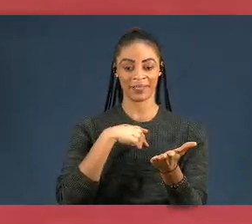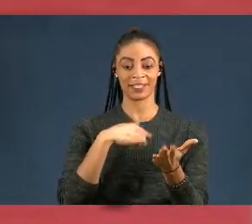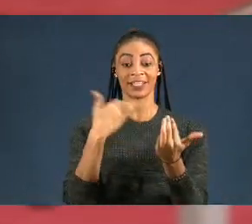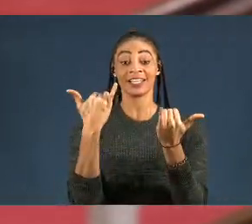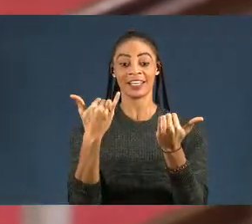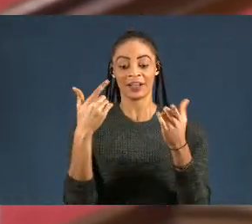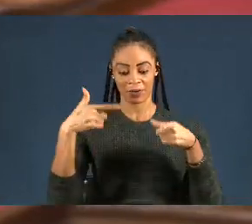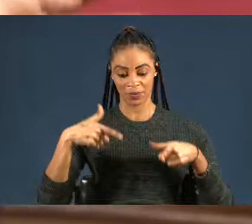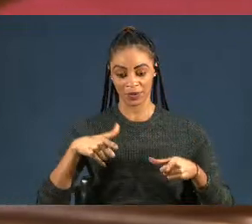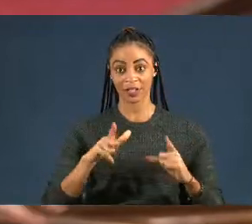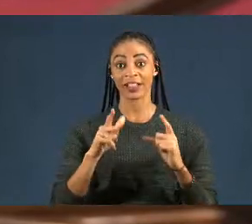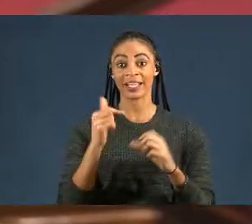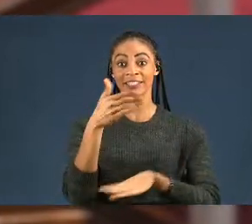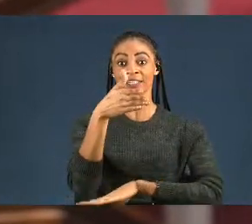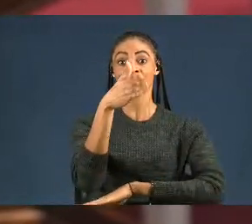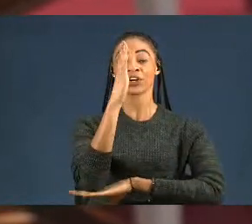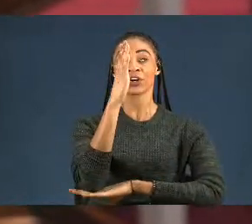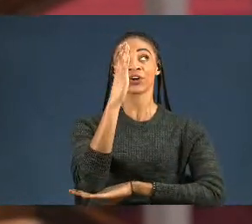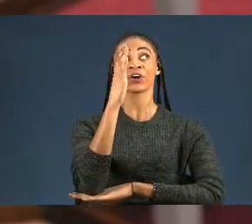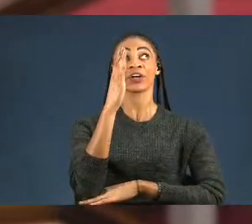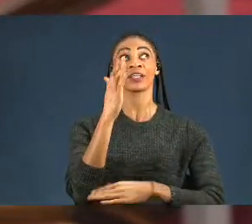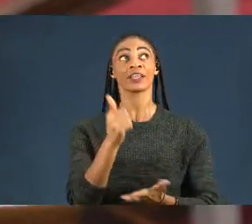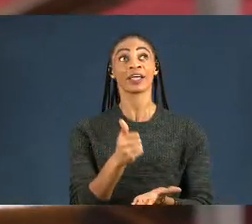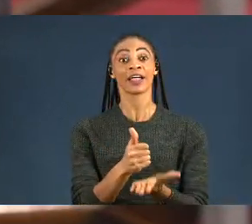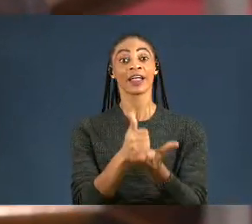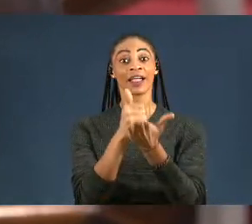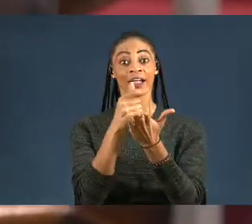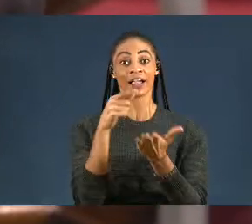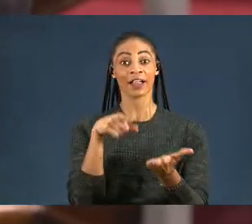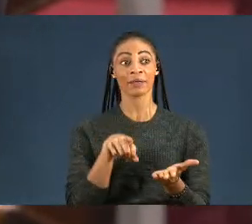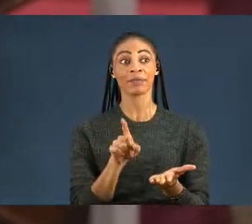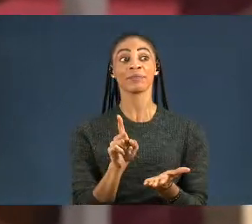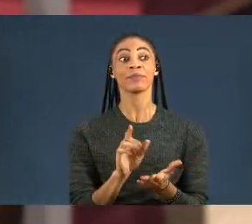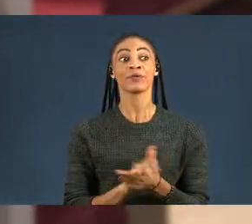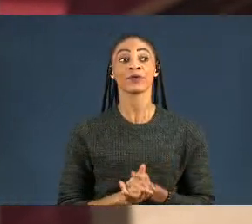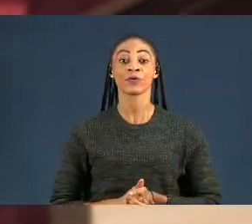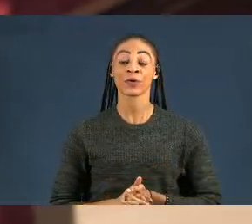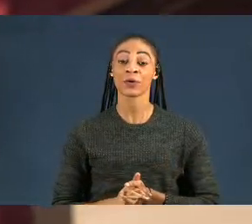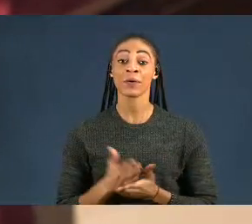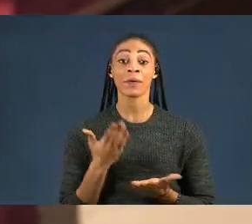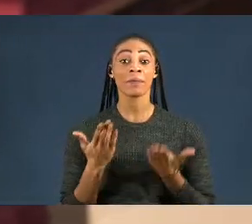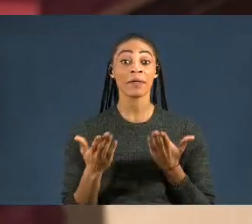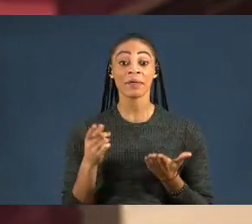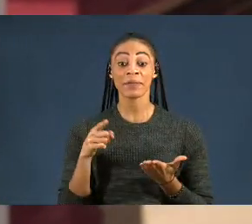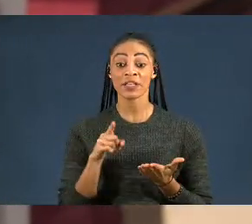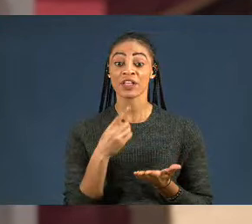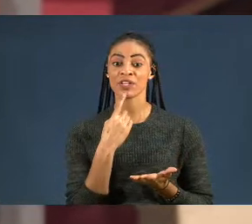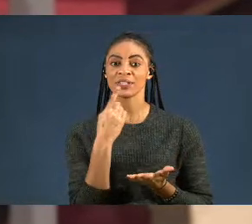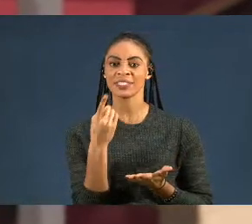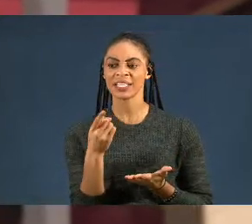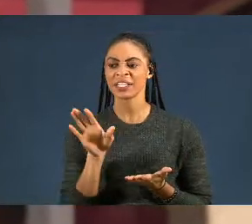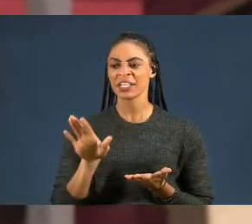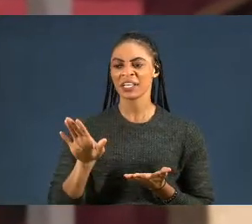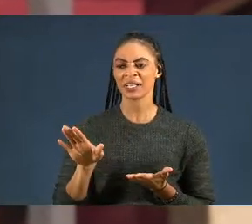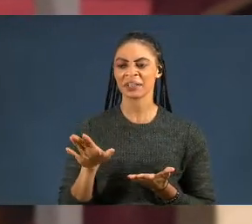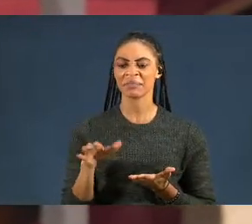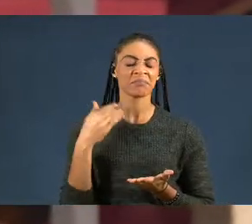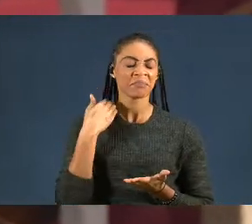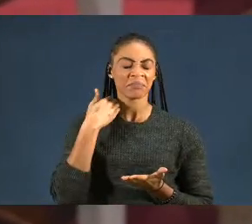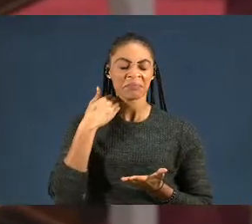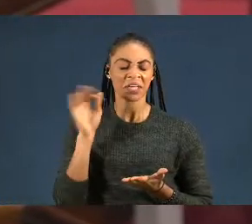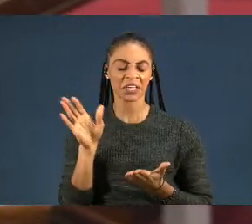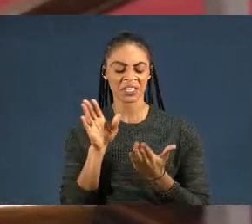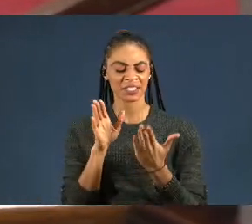You should have counted the cost. Maybe you said, you know, he doesn't like to study. You're the one who is. The thing